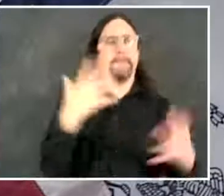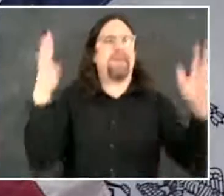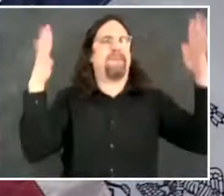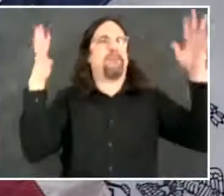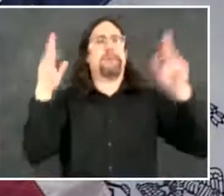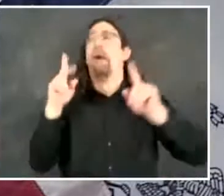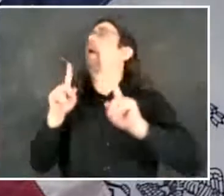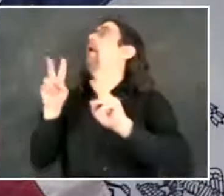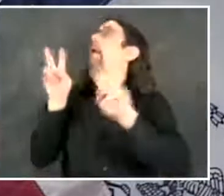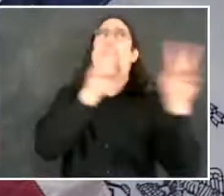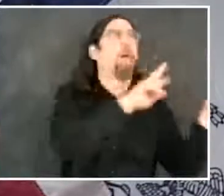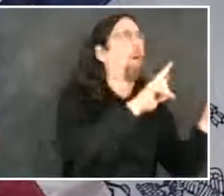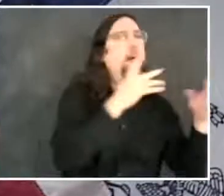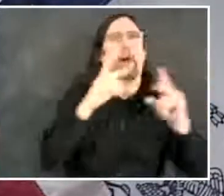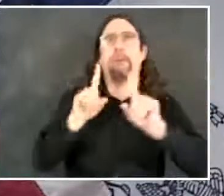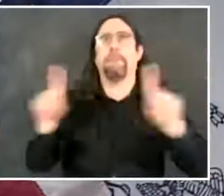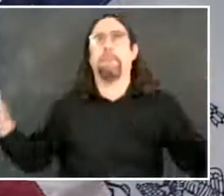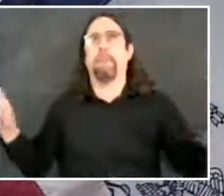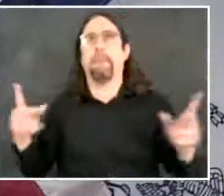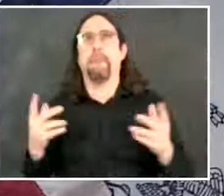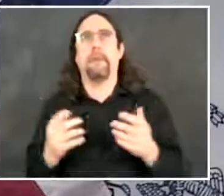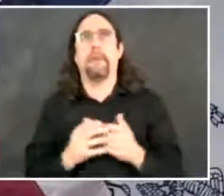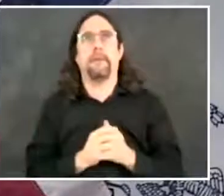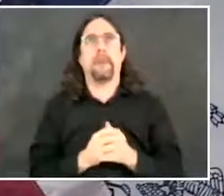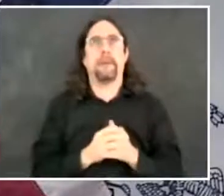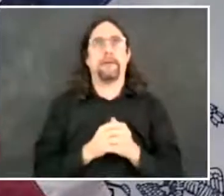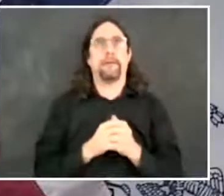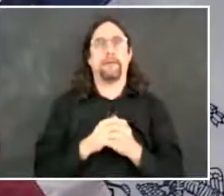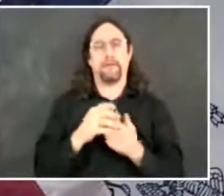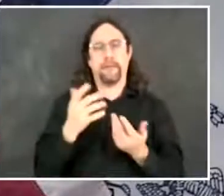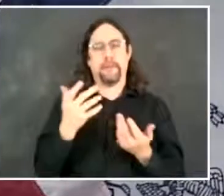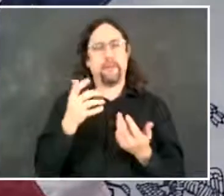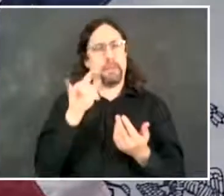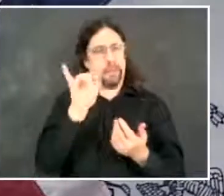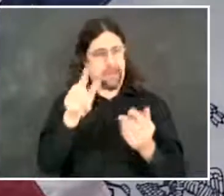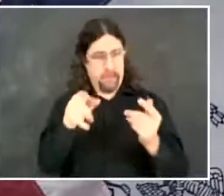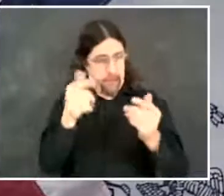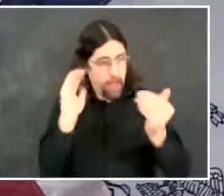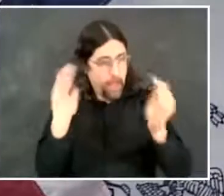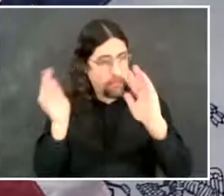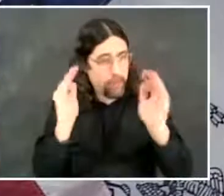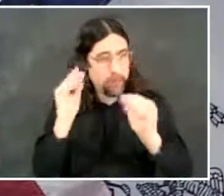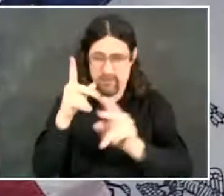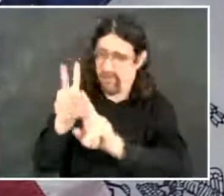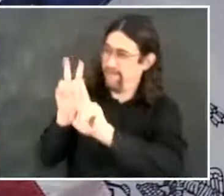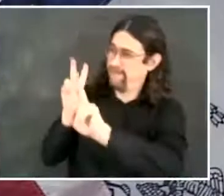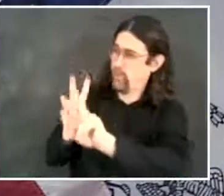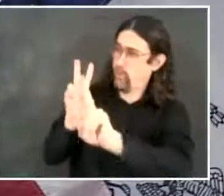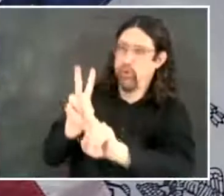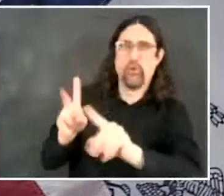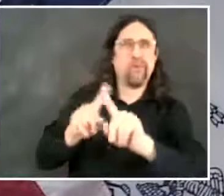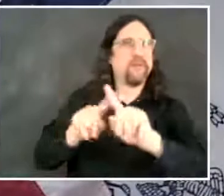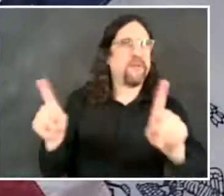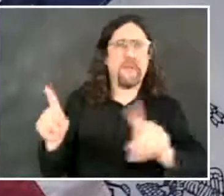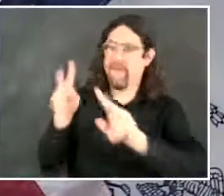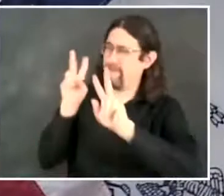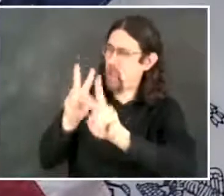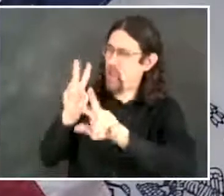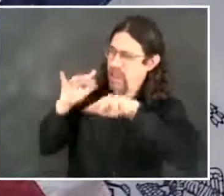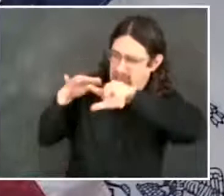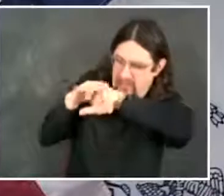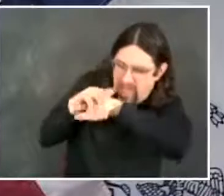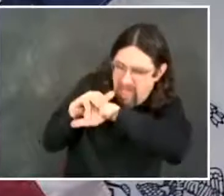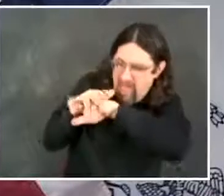to the 4th of July, what I've said and Macy's has said is we're going to make that decision as we get closer.